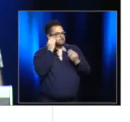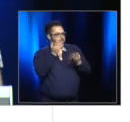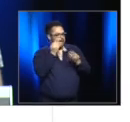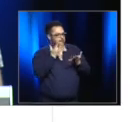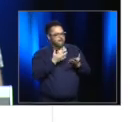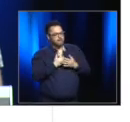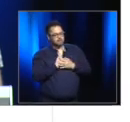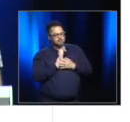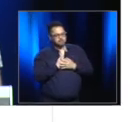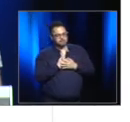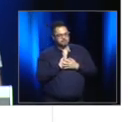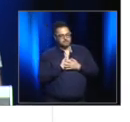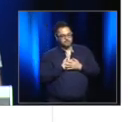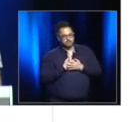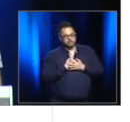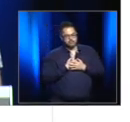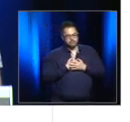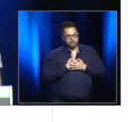like to